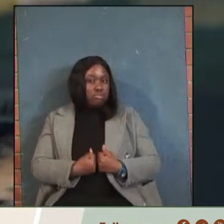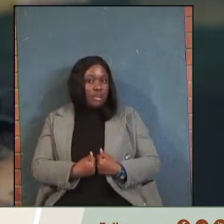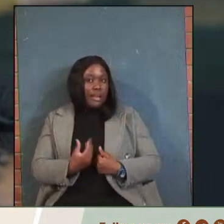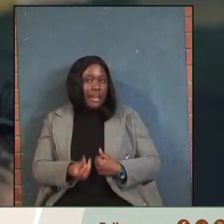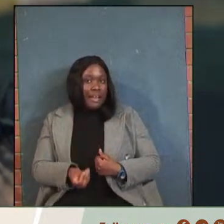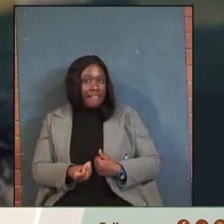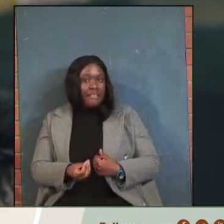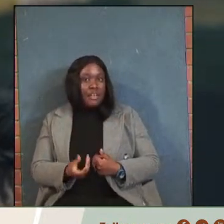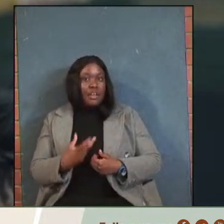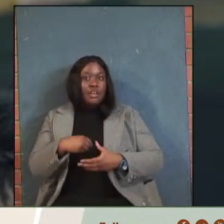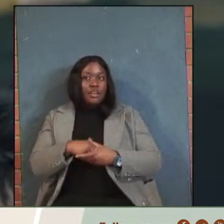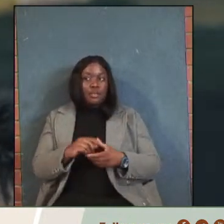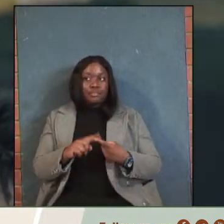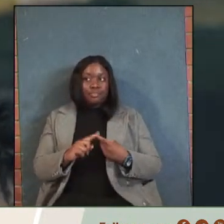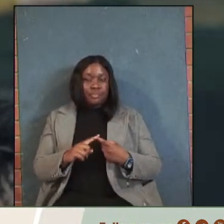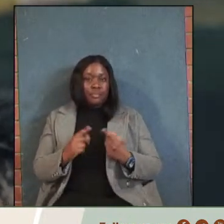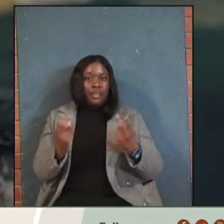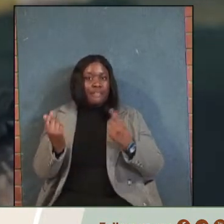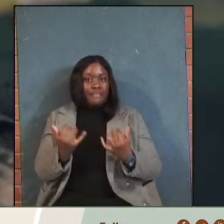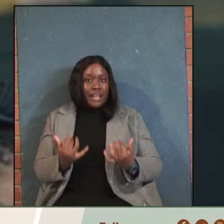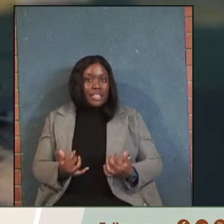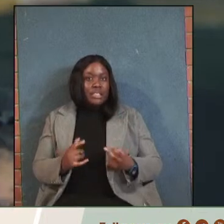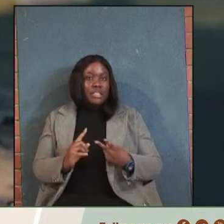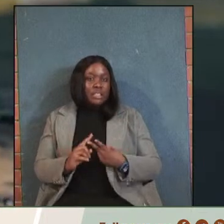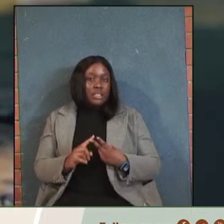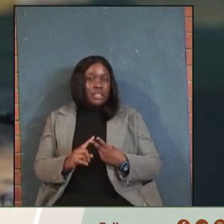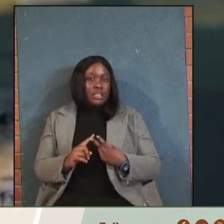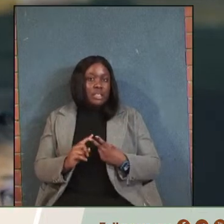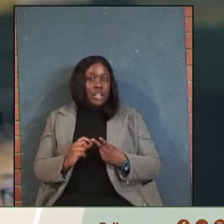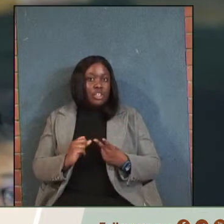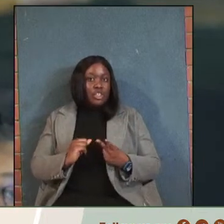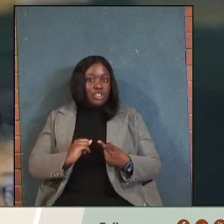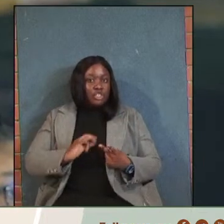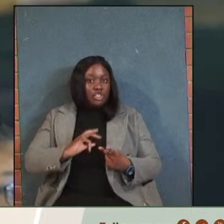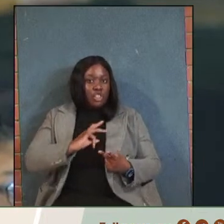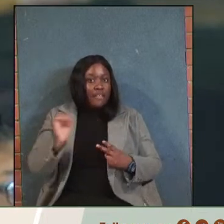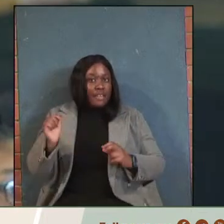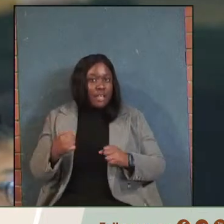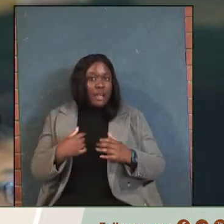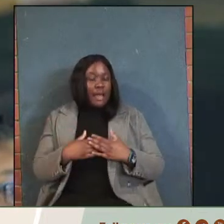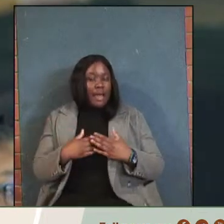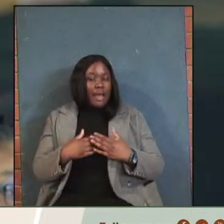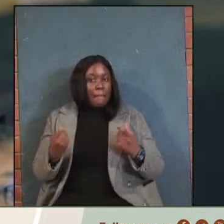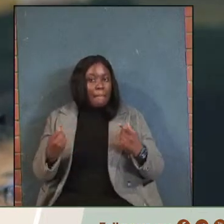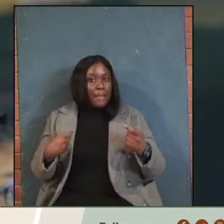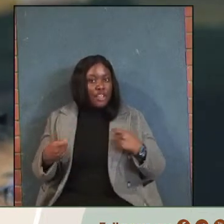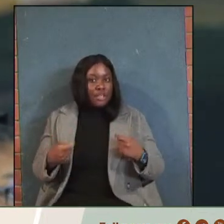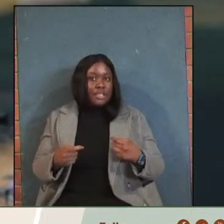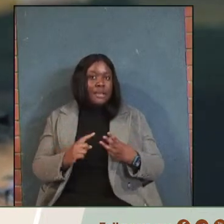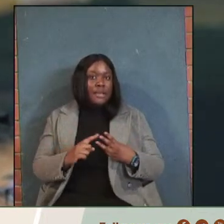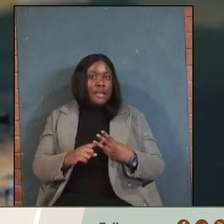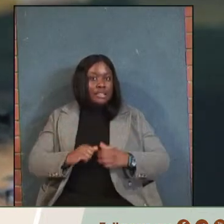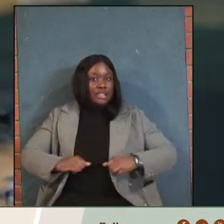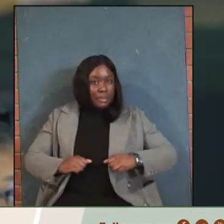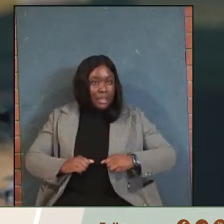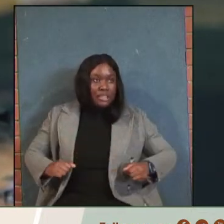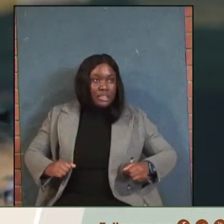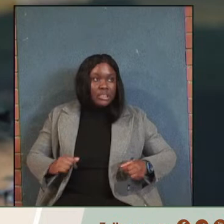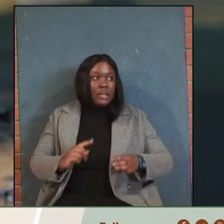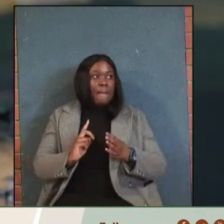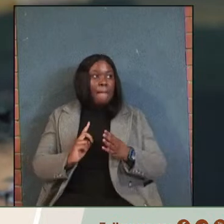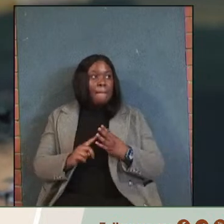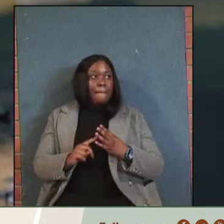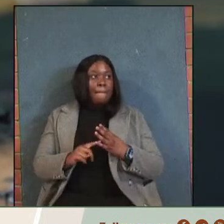including funding constraints, staffing and management, space limitations, aligning with academic goals,